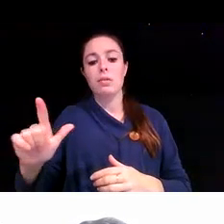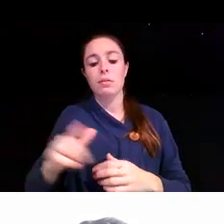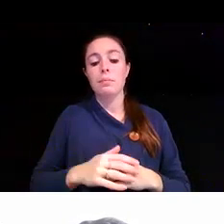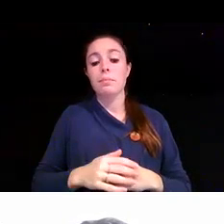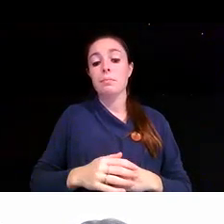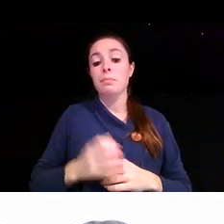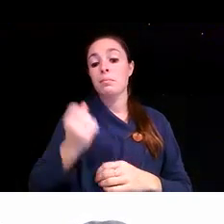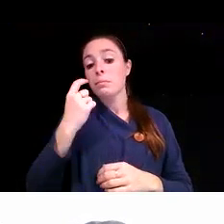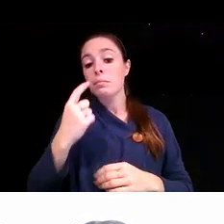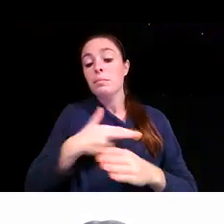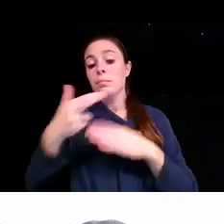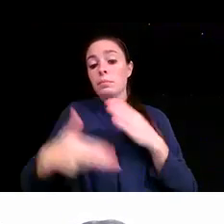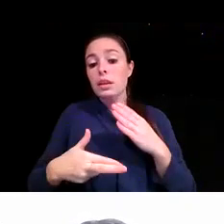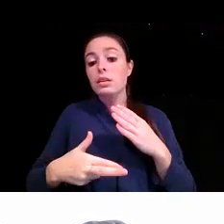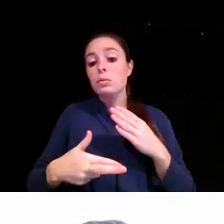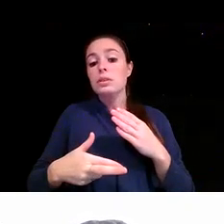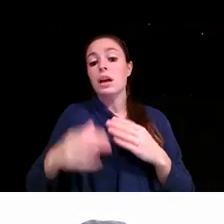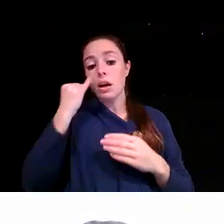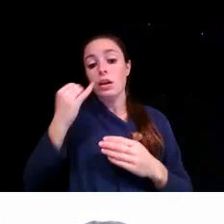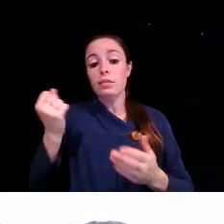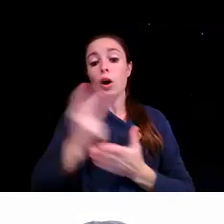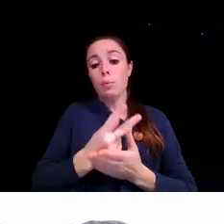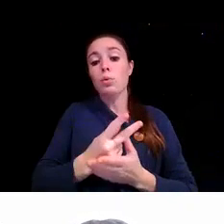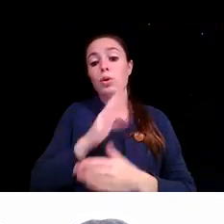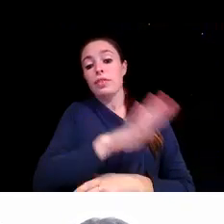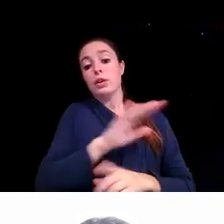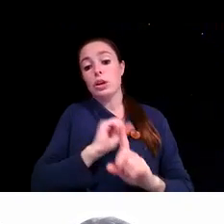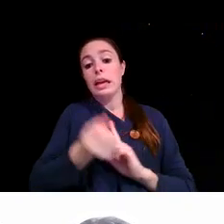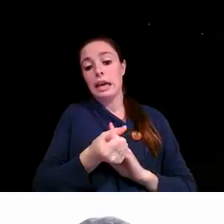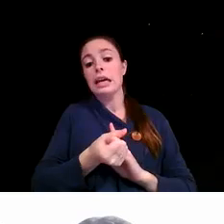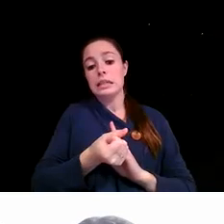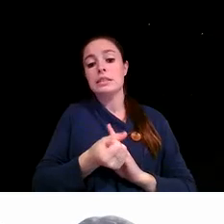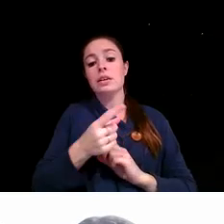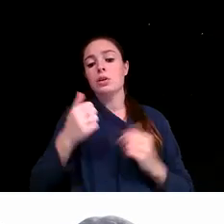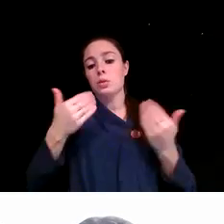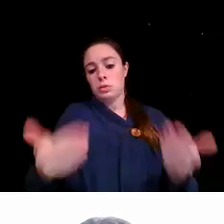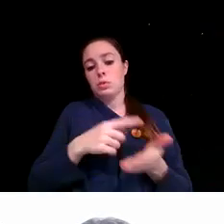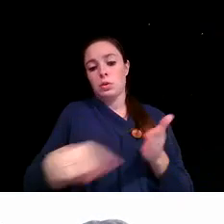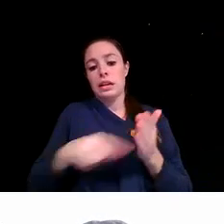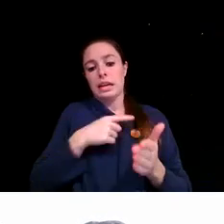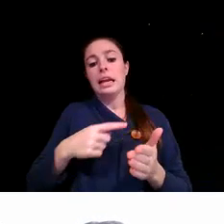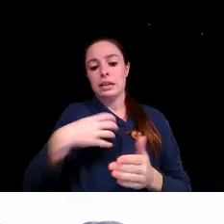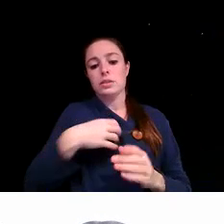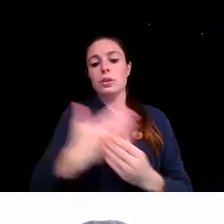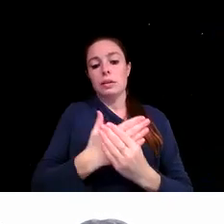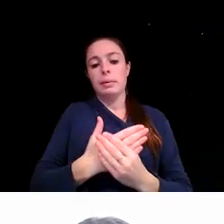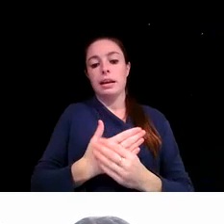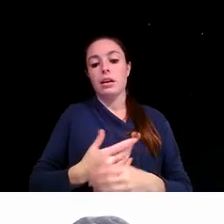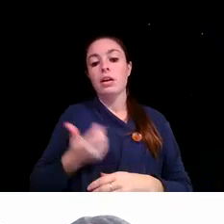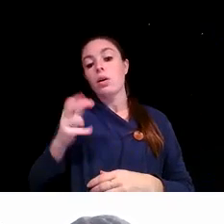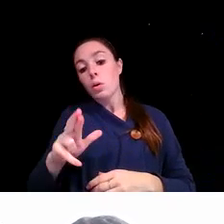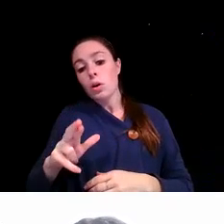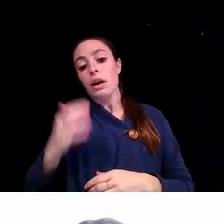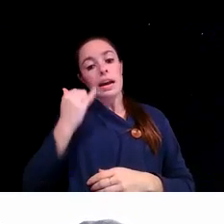submitted request comes out to be favorable, and then you can go ahead and cancel the actual appeal. Otherwise, you go ahead with